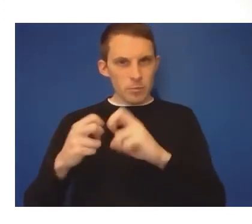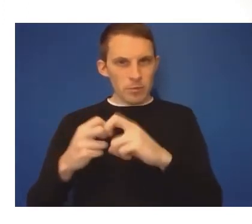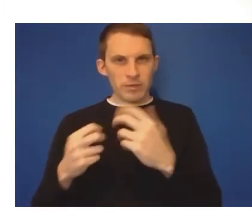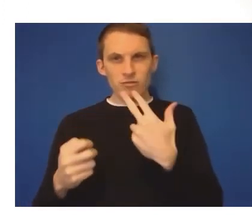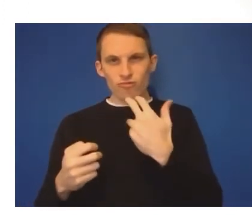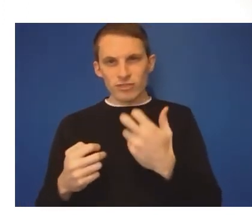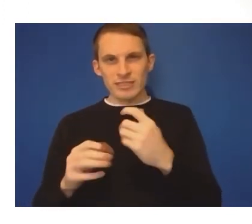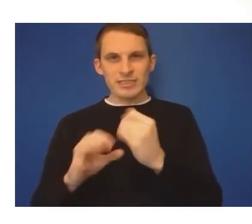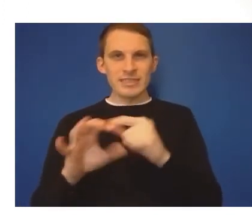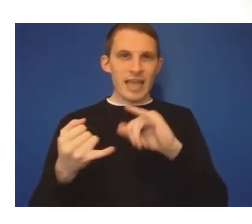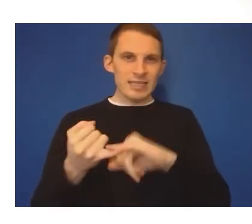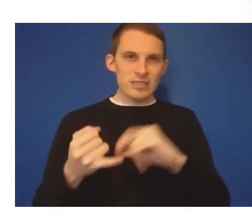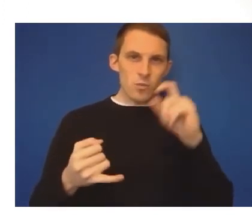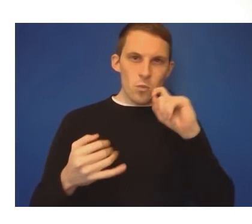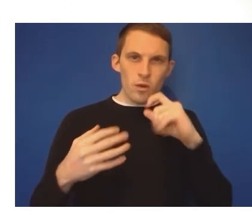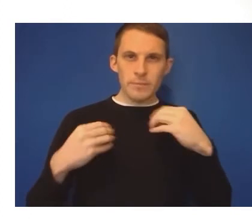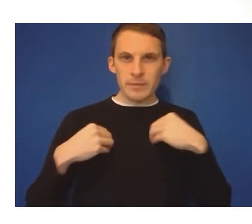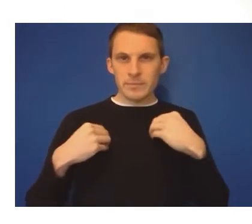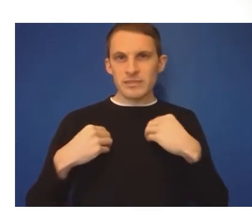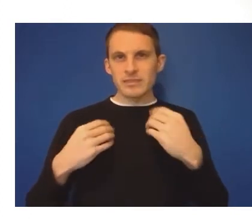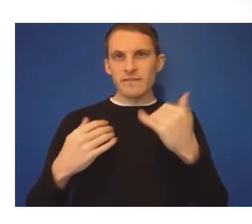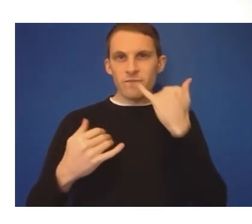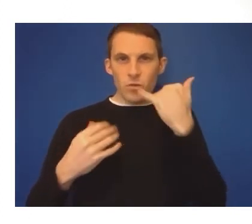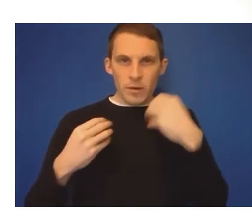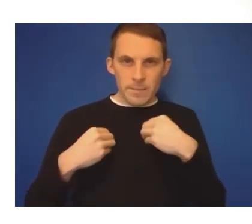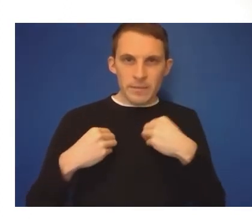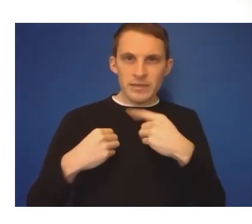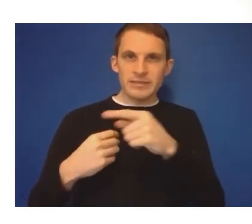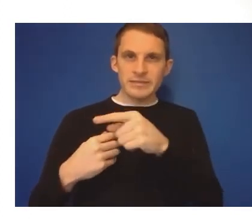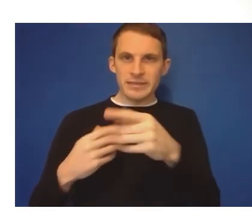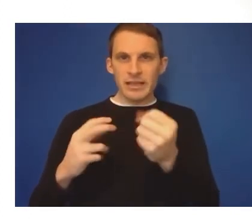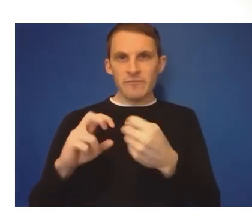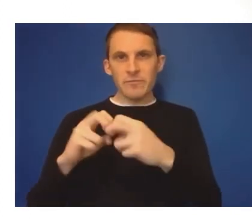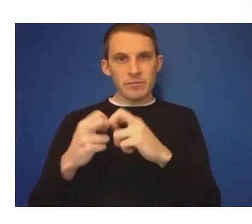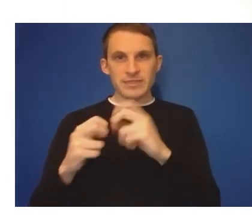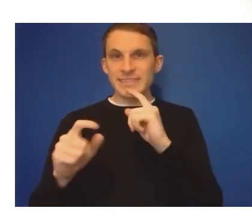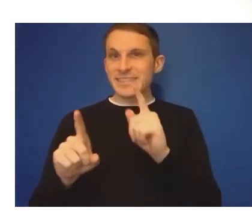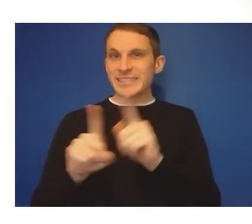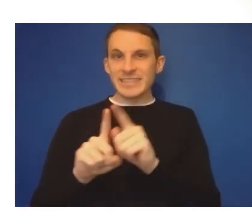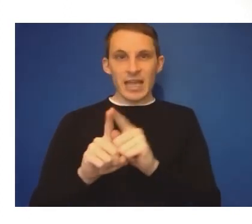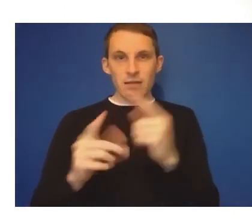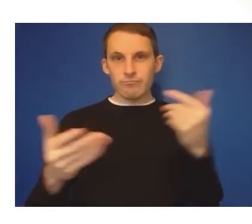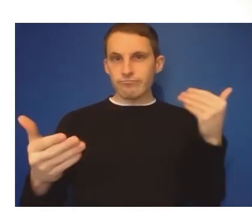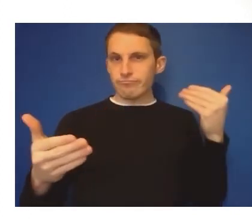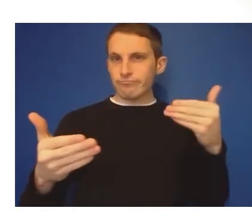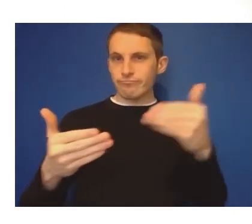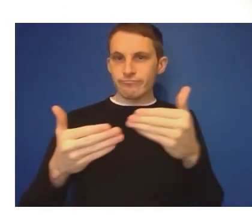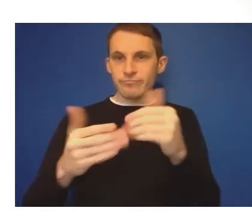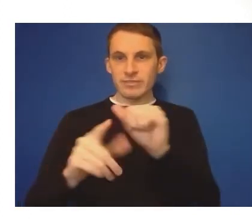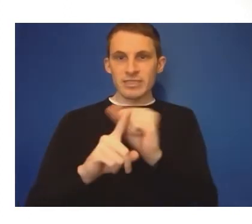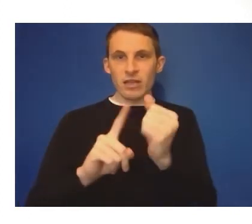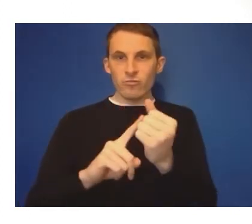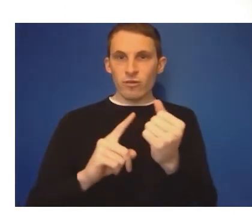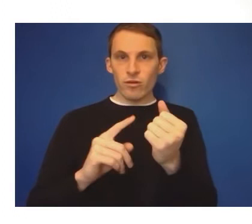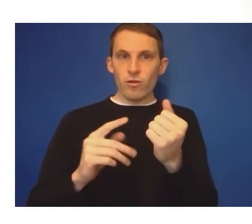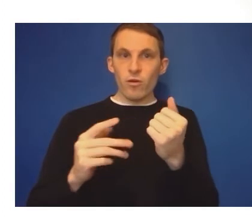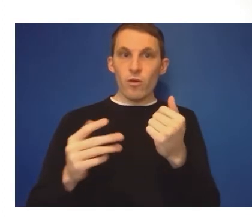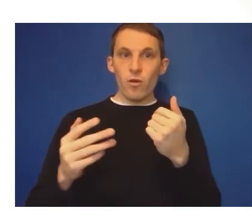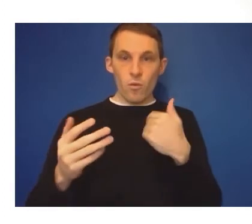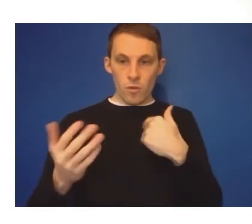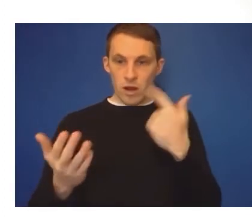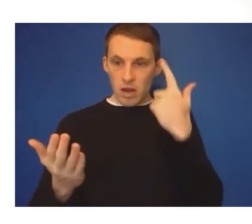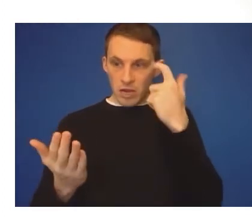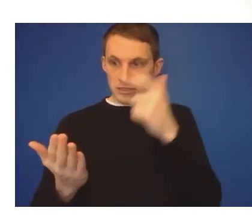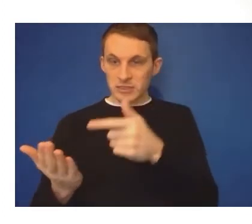or internet companies along similar lines to the ones that we'd raised in the scenarios. And they were mostly positive about our ideas